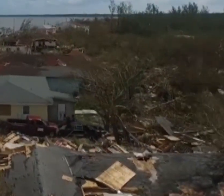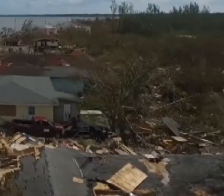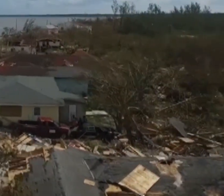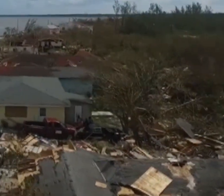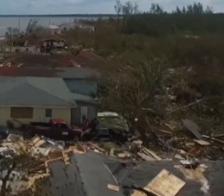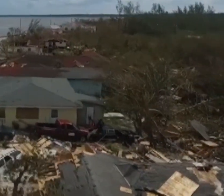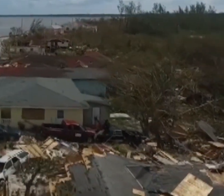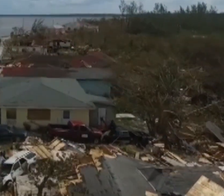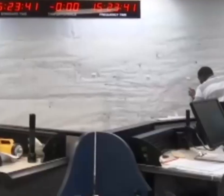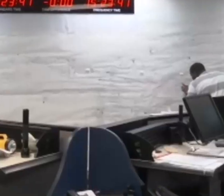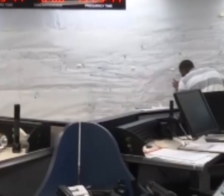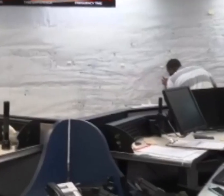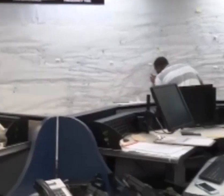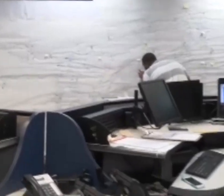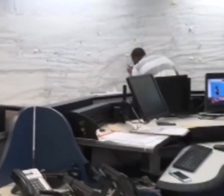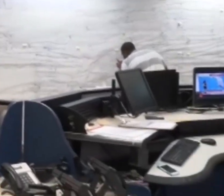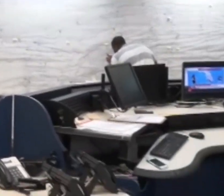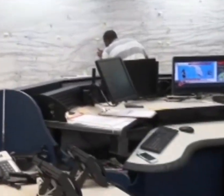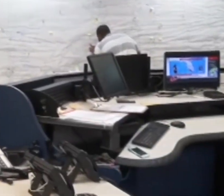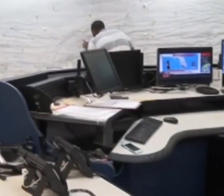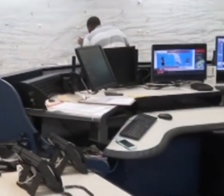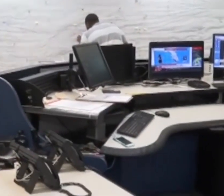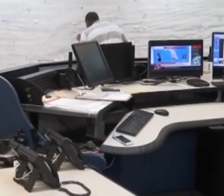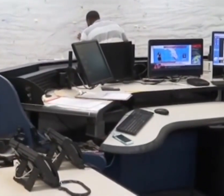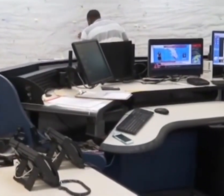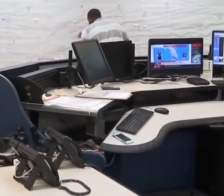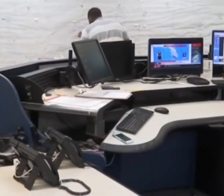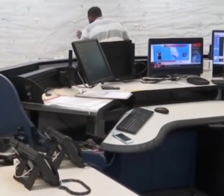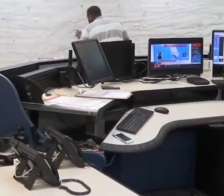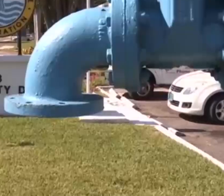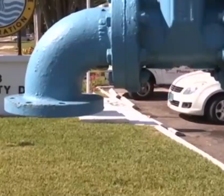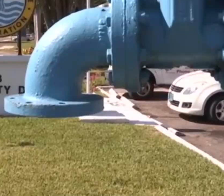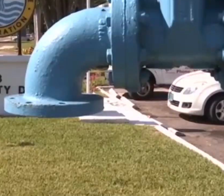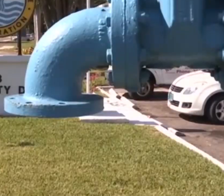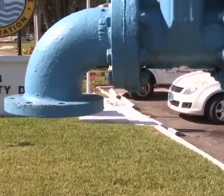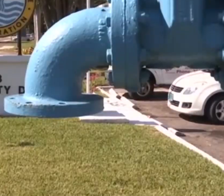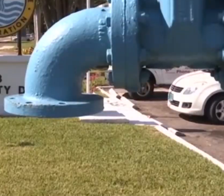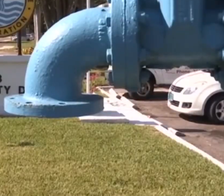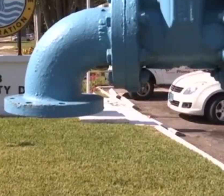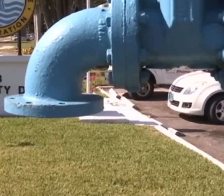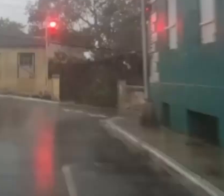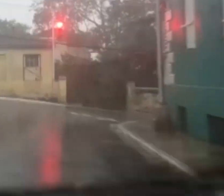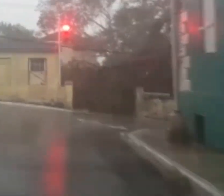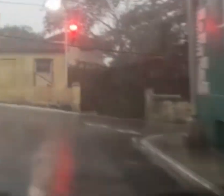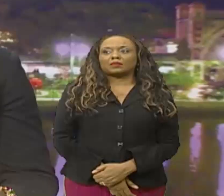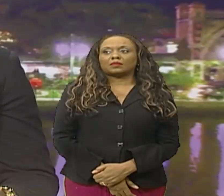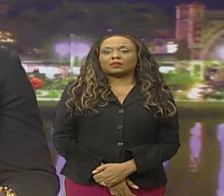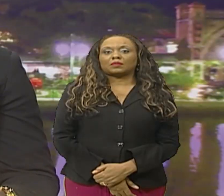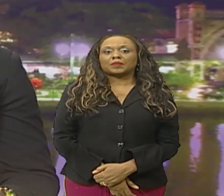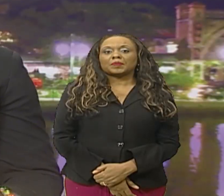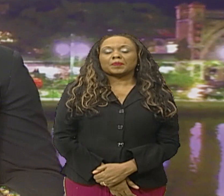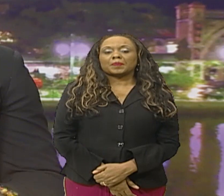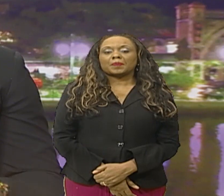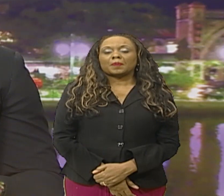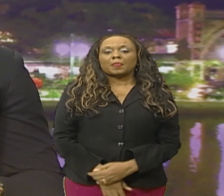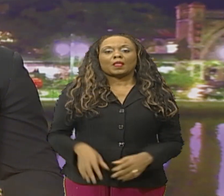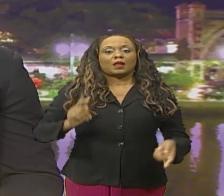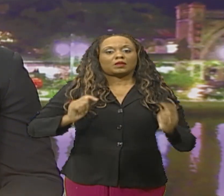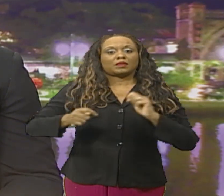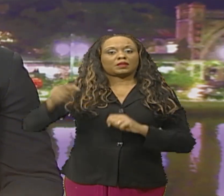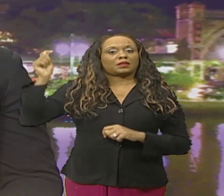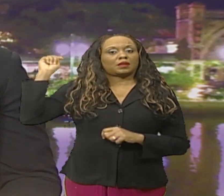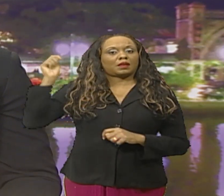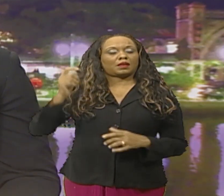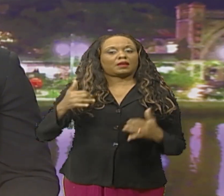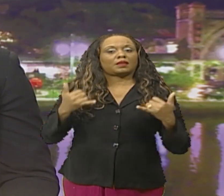risk management requirements. Russell says those entities, which don't come under his purview, will have to step their game up. Trinidad and